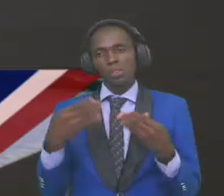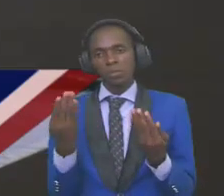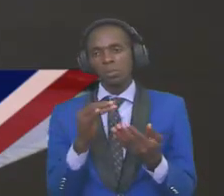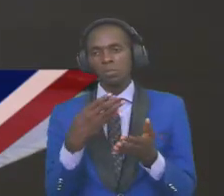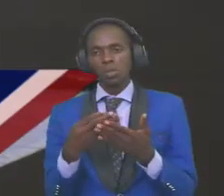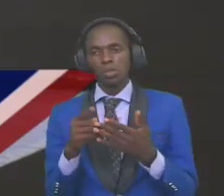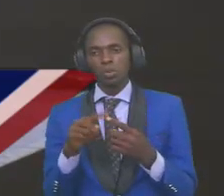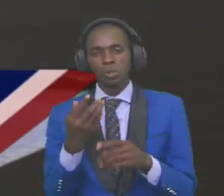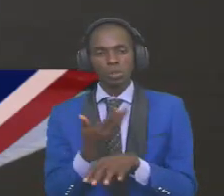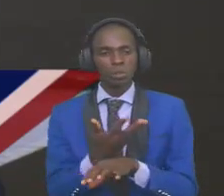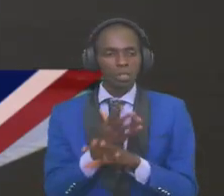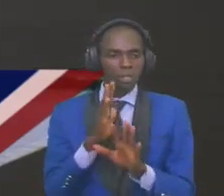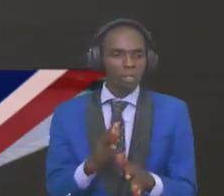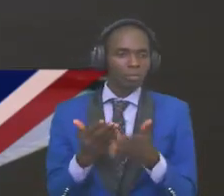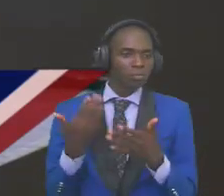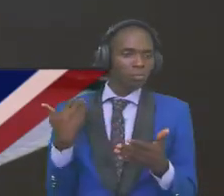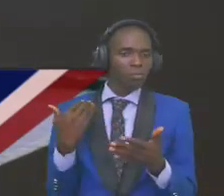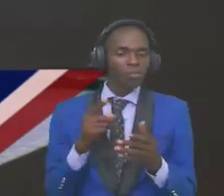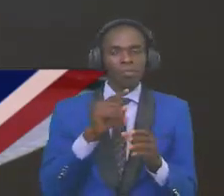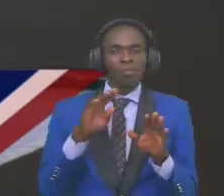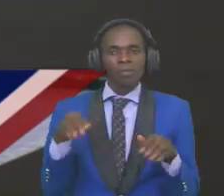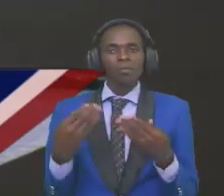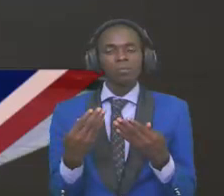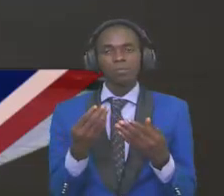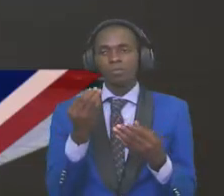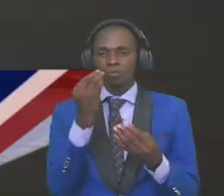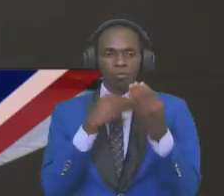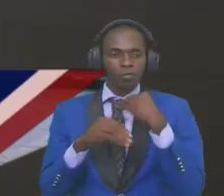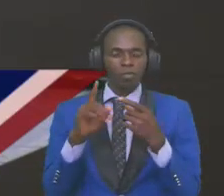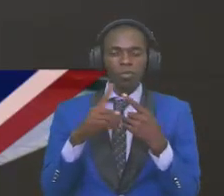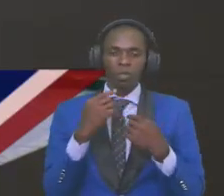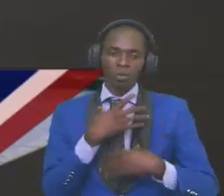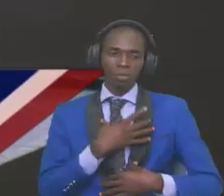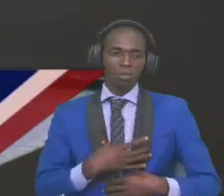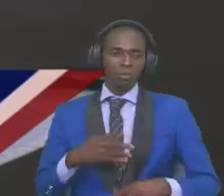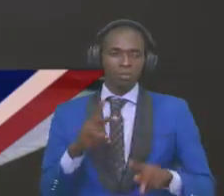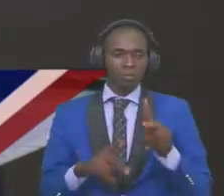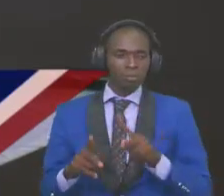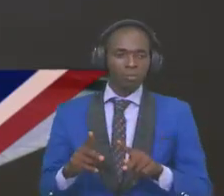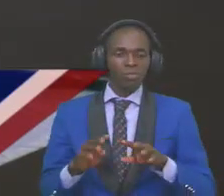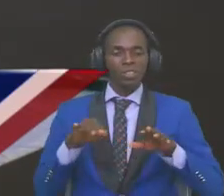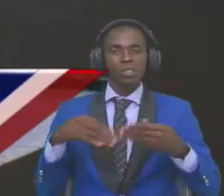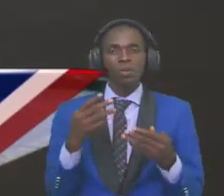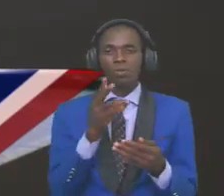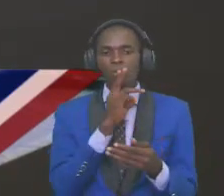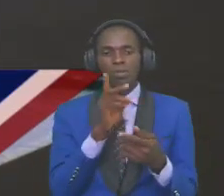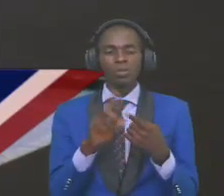beggars. You give food to the hungry. You give water to the